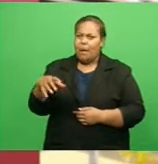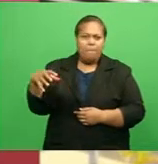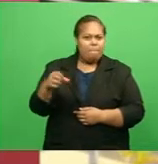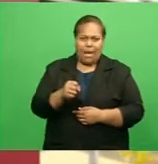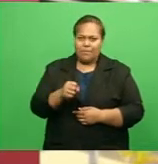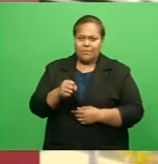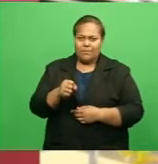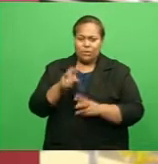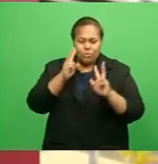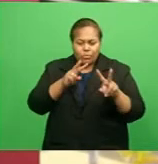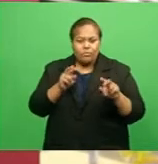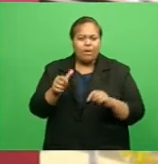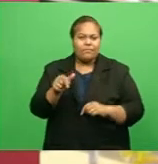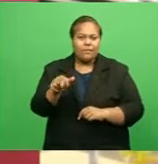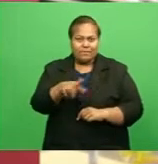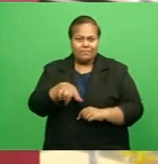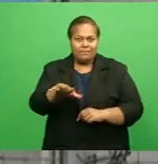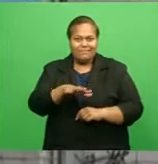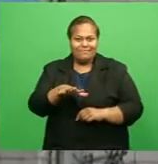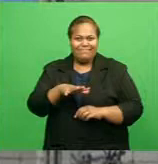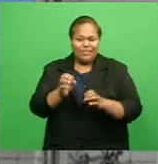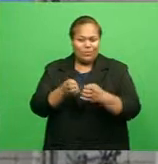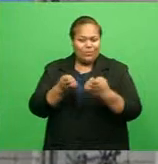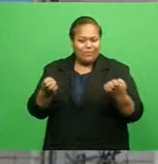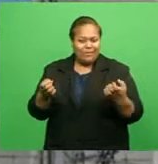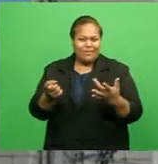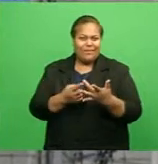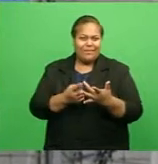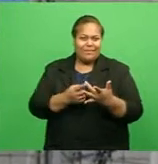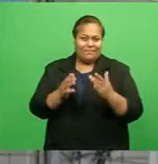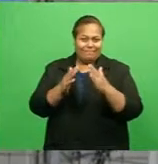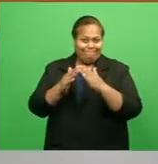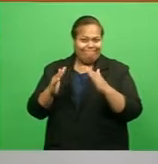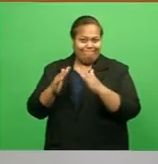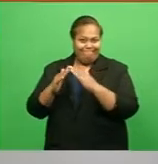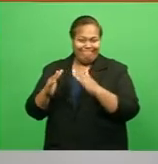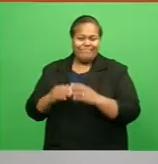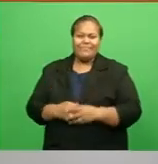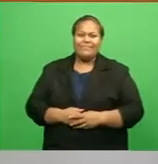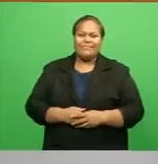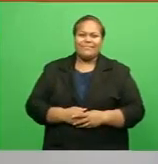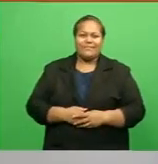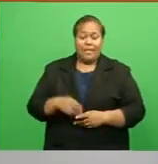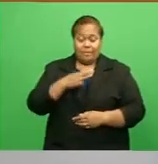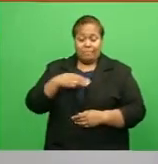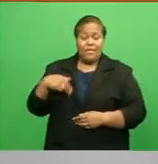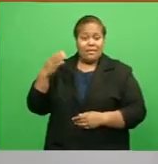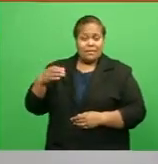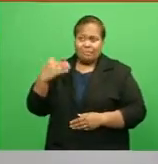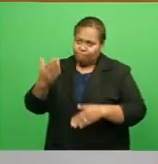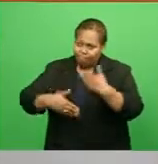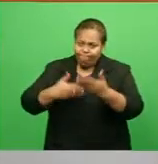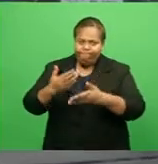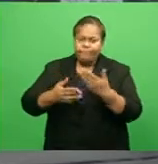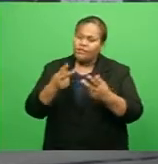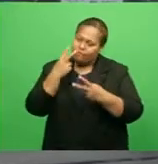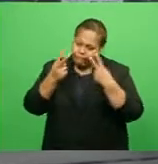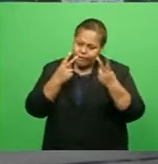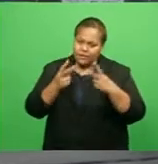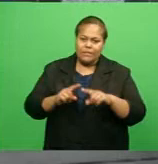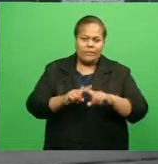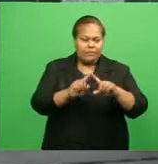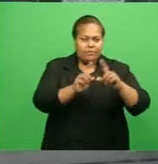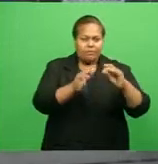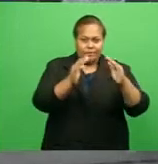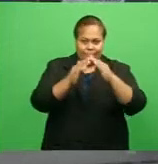that they occupy. Pramila Kumar says they will be visiting all the estates to address the issue. We do